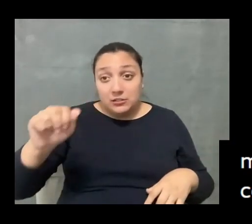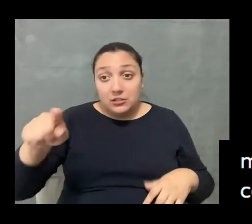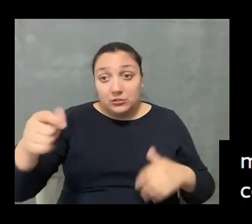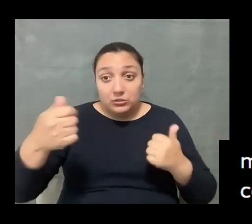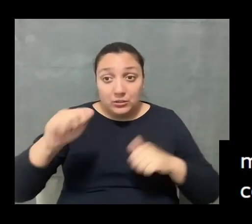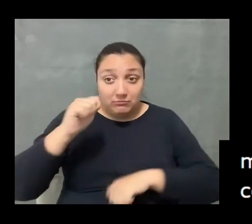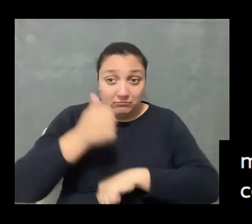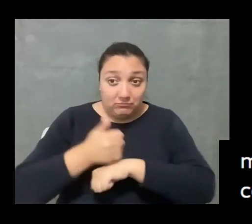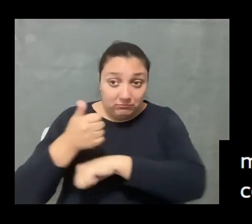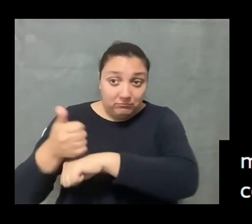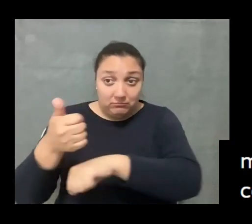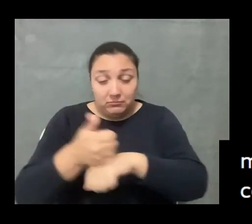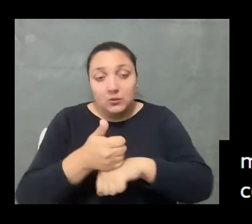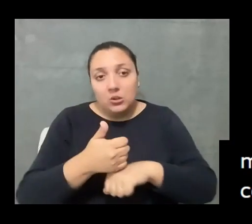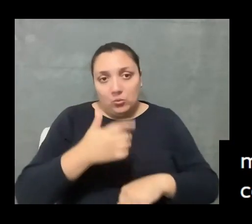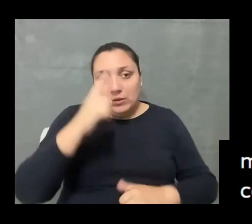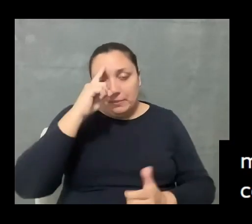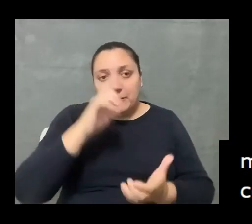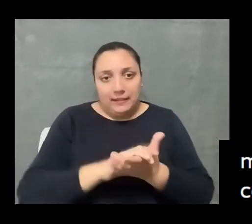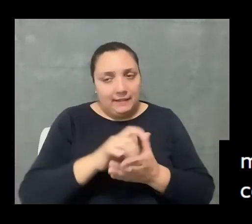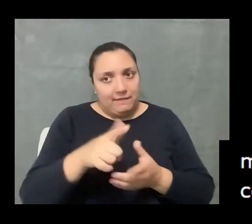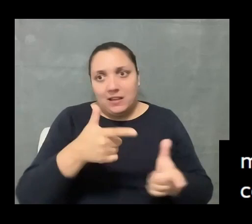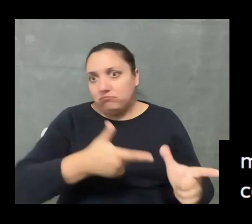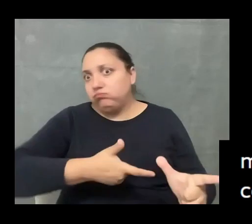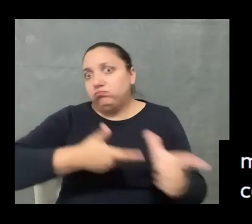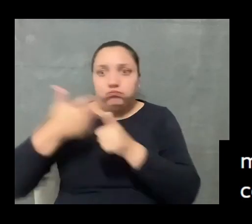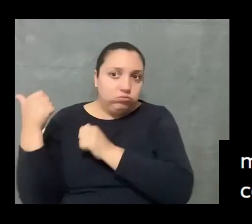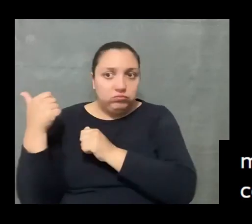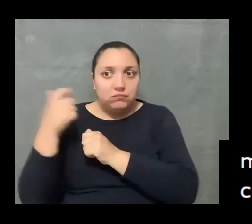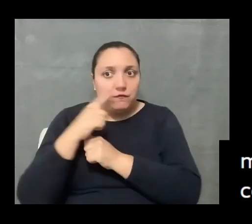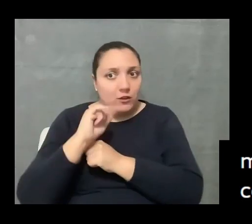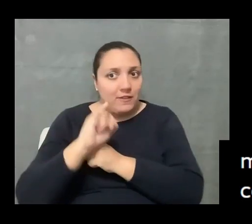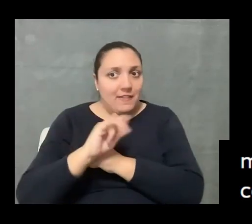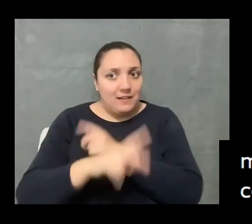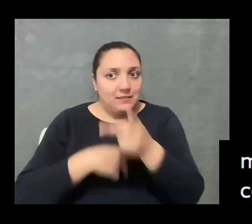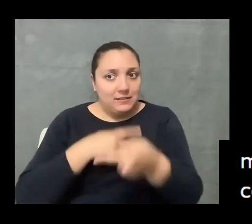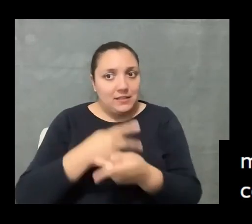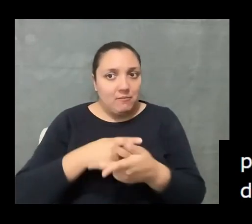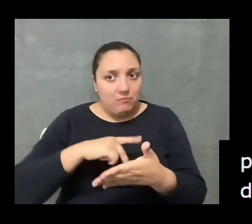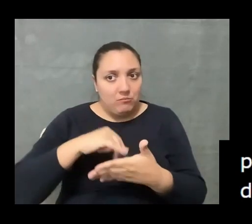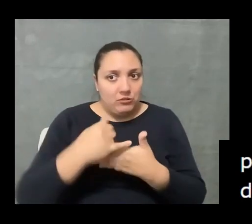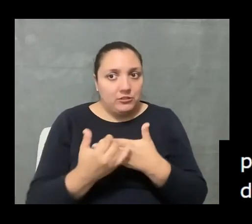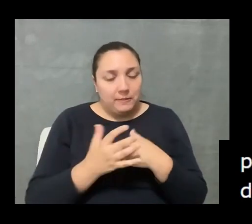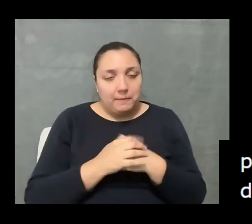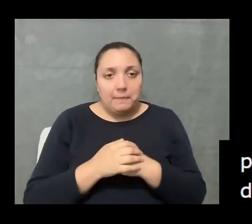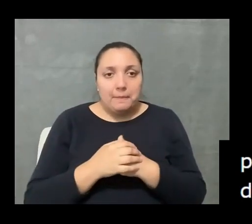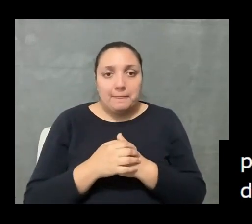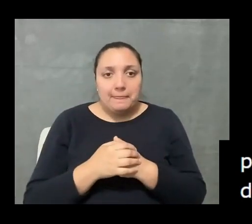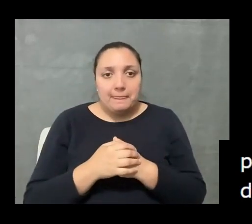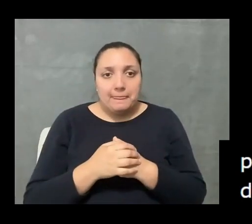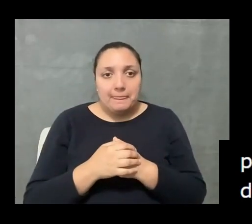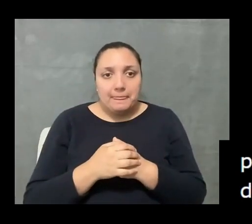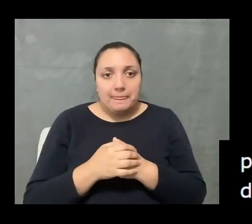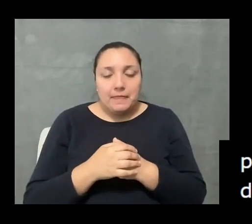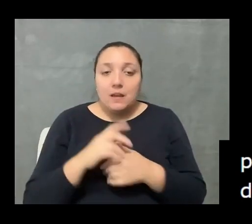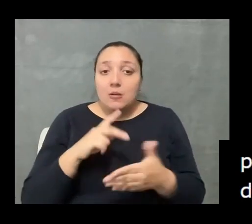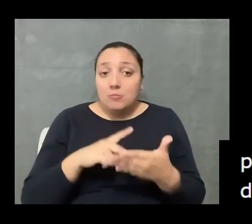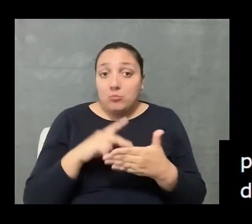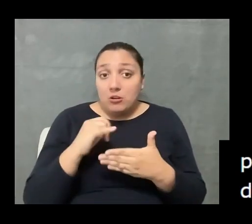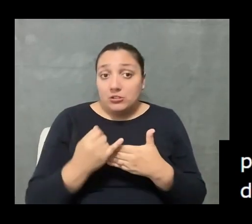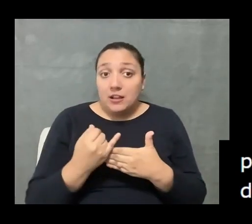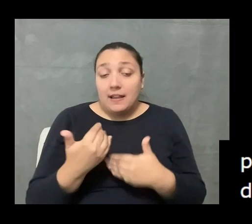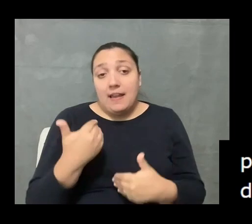we believe that this is warp speed for these kind of projects. The project itself for us had